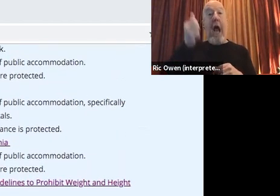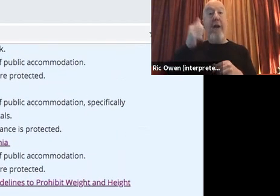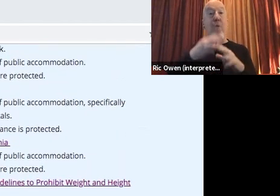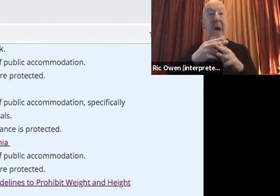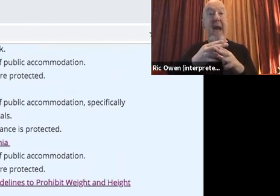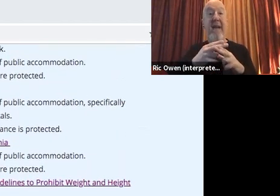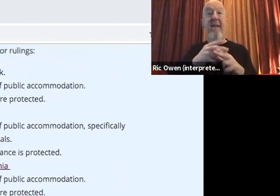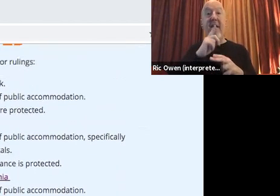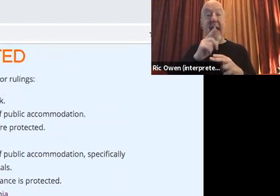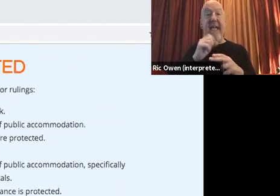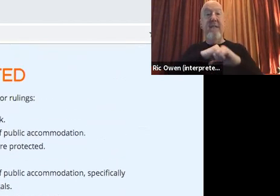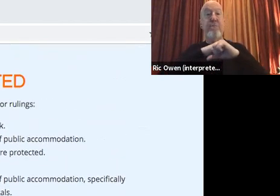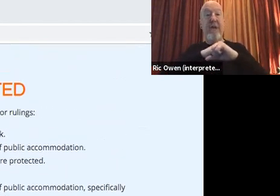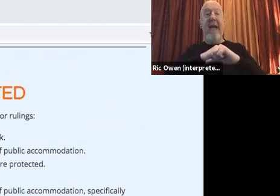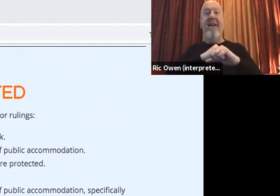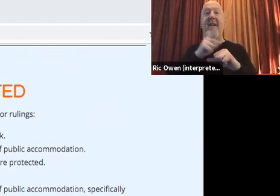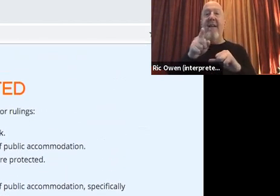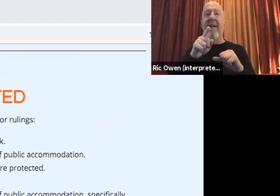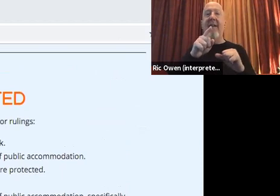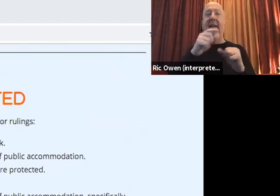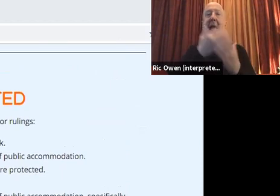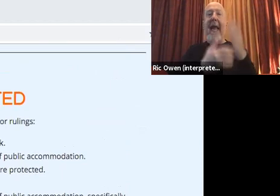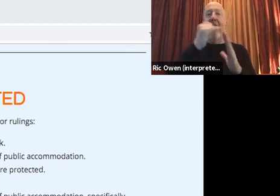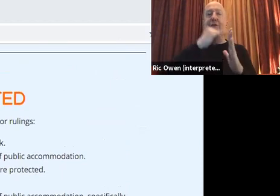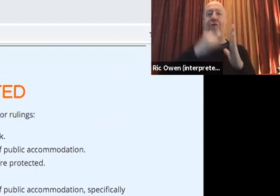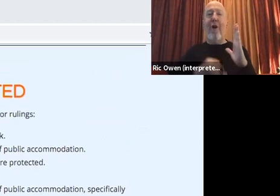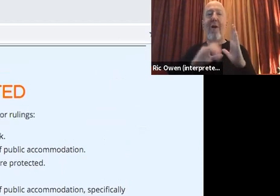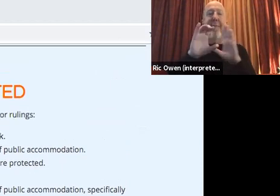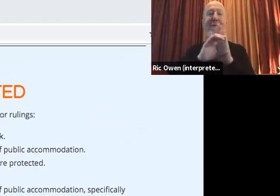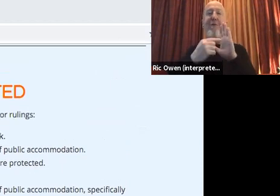an illustration that shows a map of the United States.